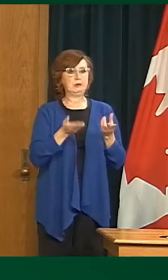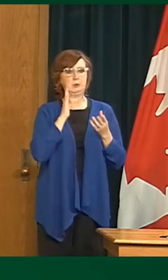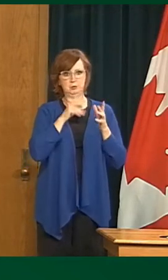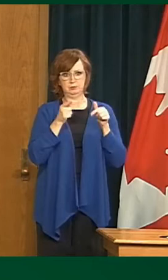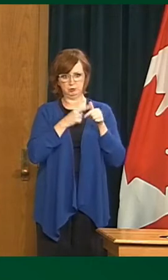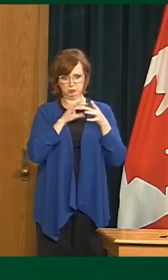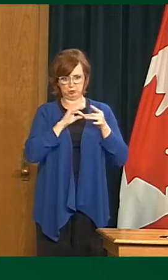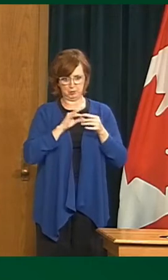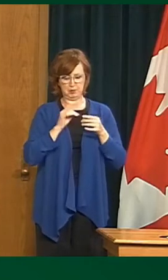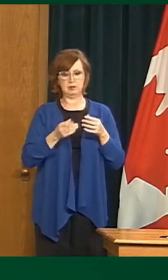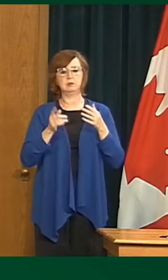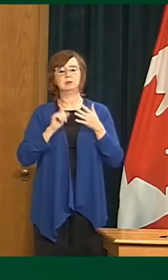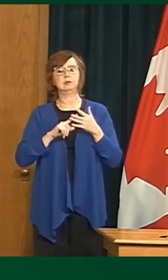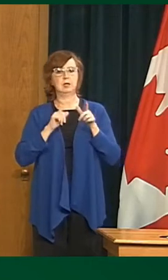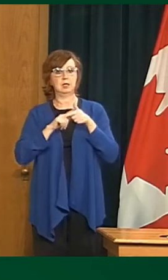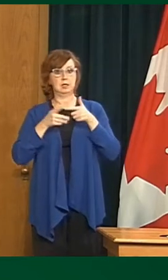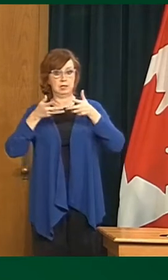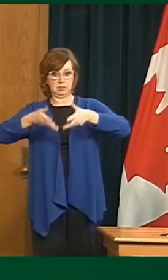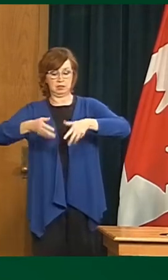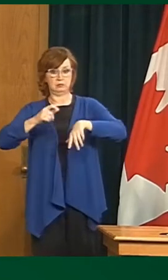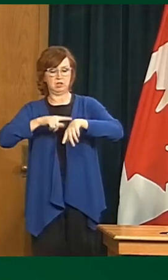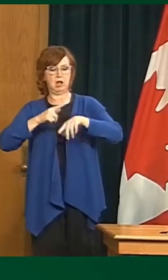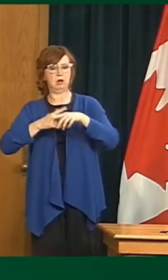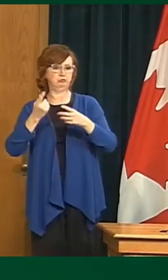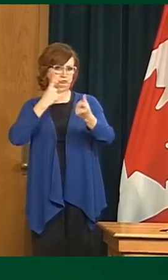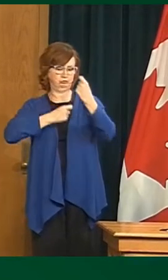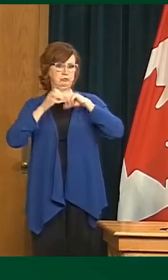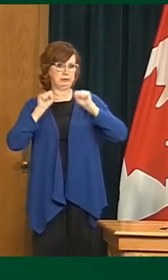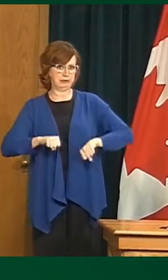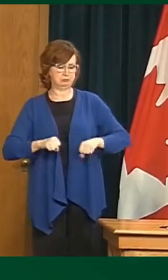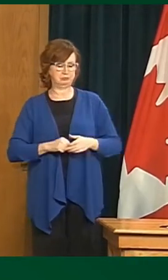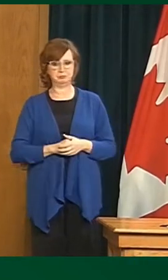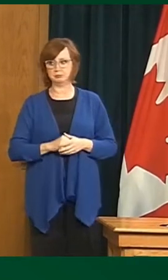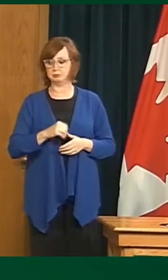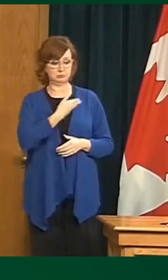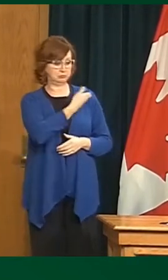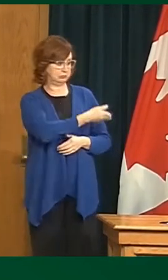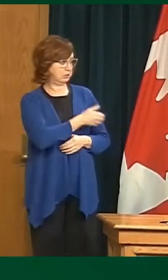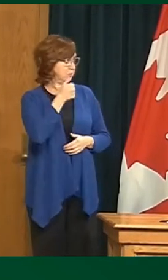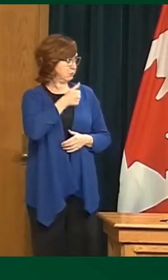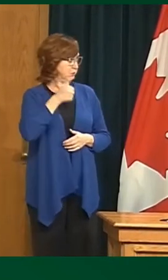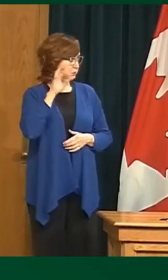have opening statements, and then we'll have time for questions. Premier.